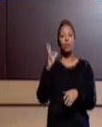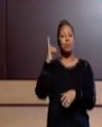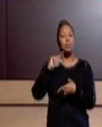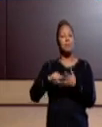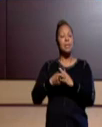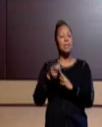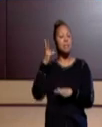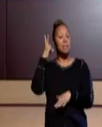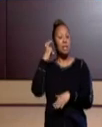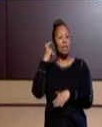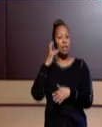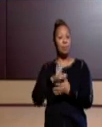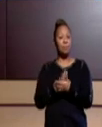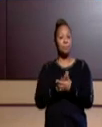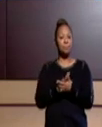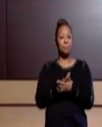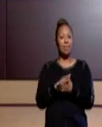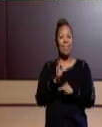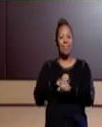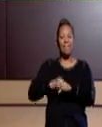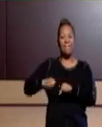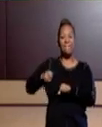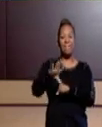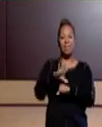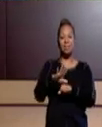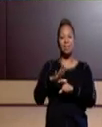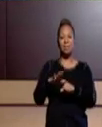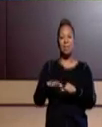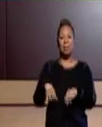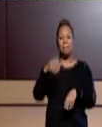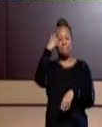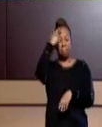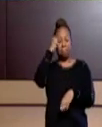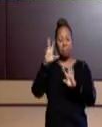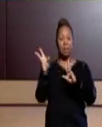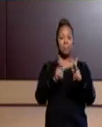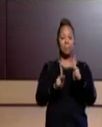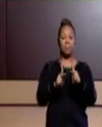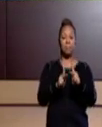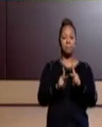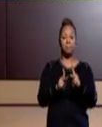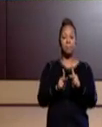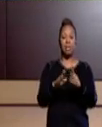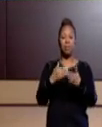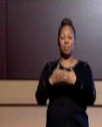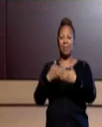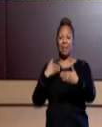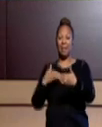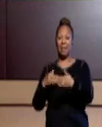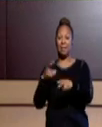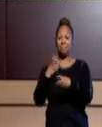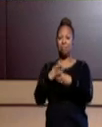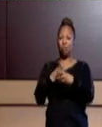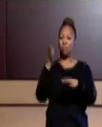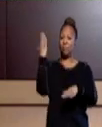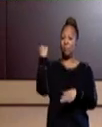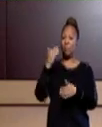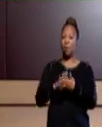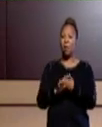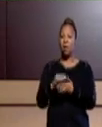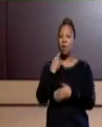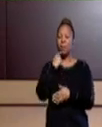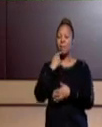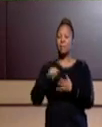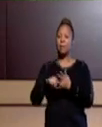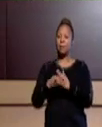that the effects of this was affecting more African Americans and those that had pre-existing issues, and what I begin to say